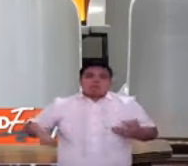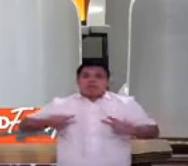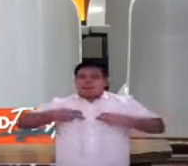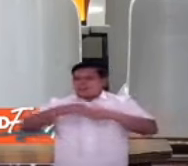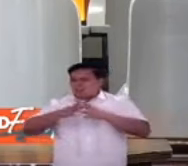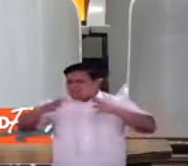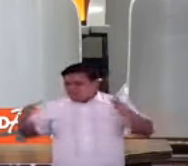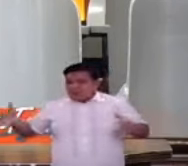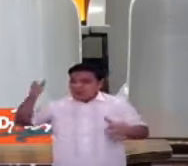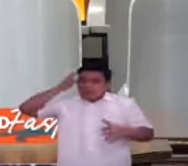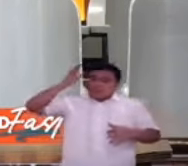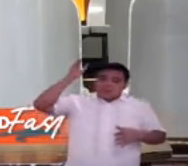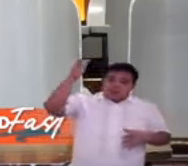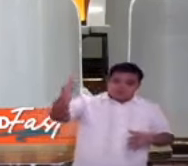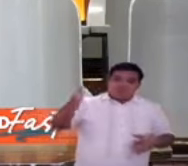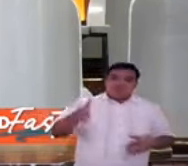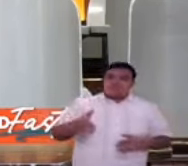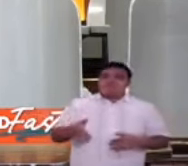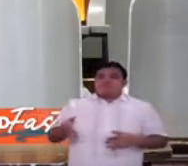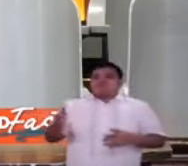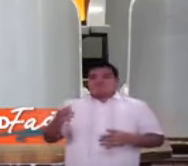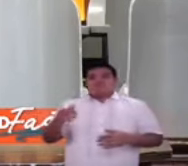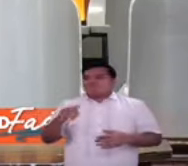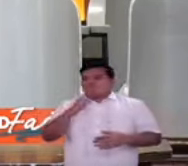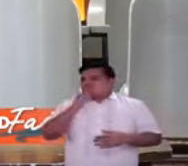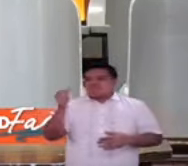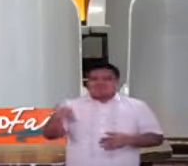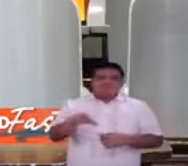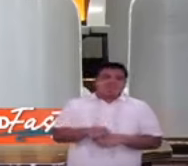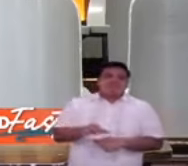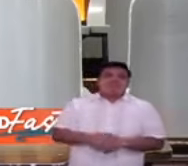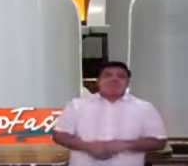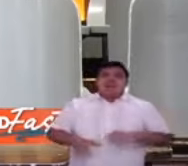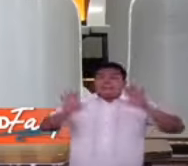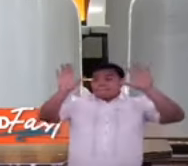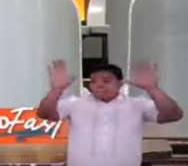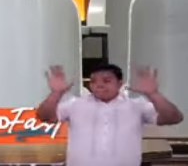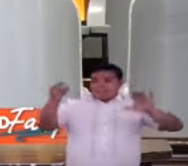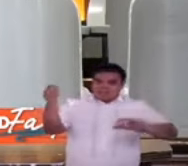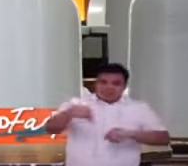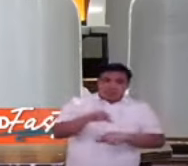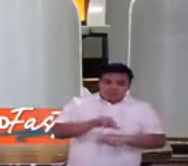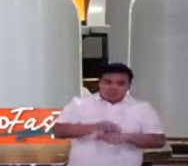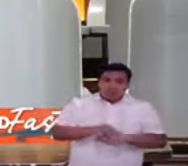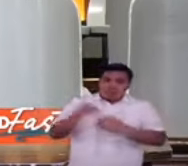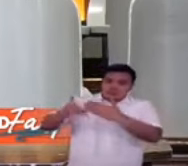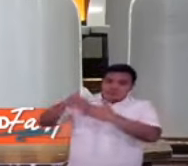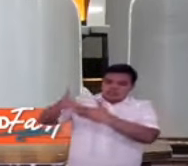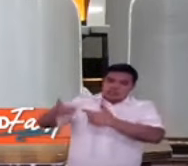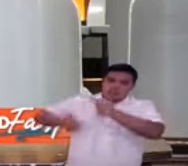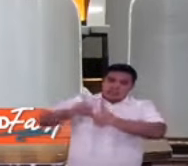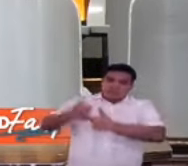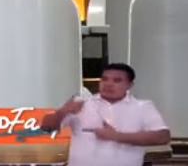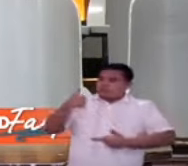aren't going to have much of a future. Neither will our church. Kani atong simbahan, the next generation, if the